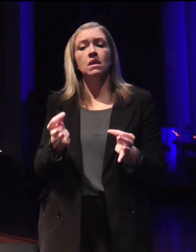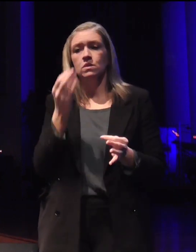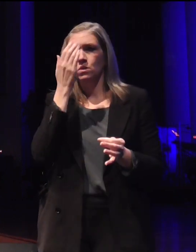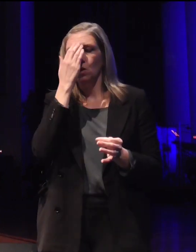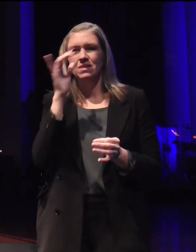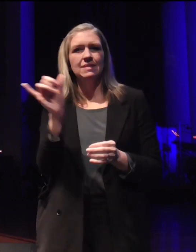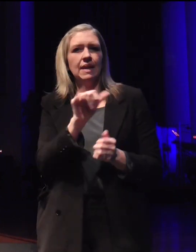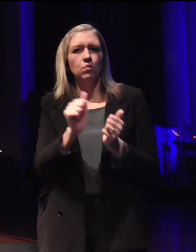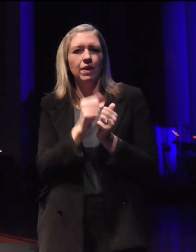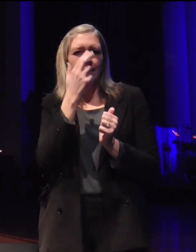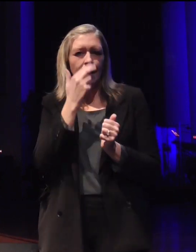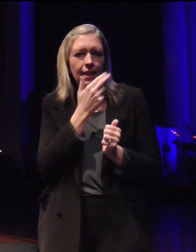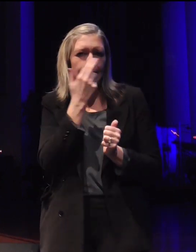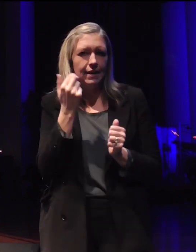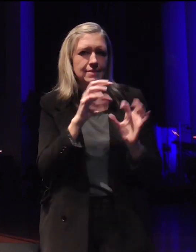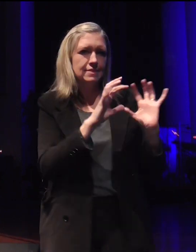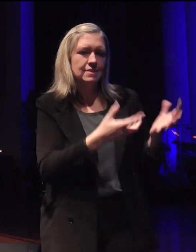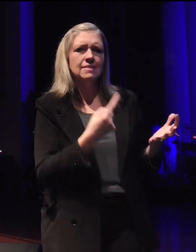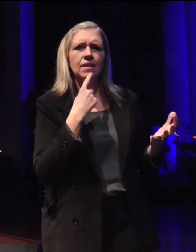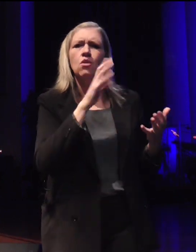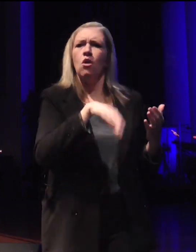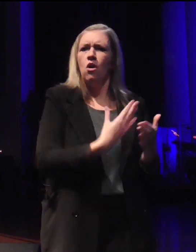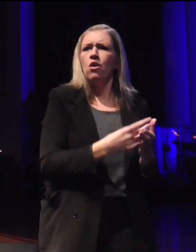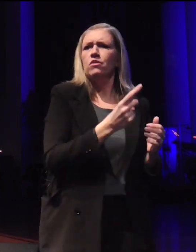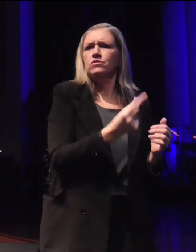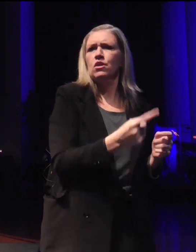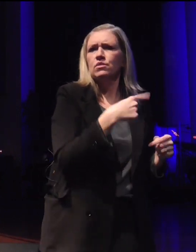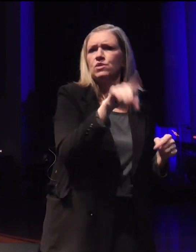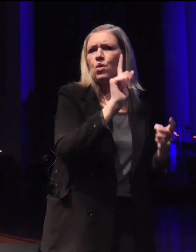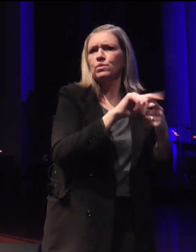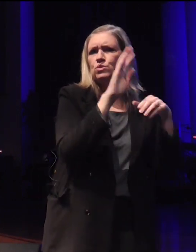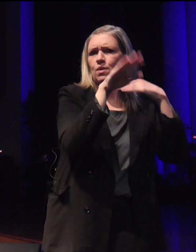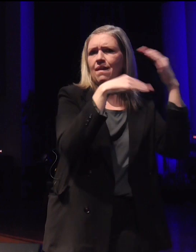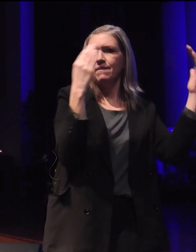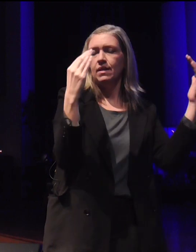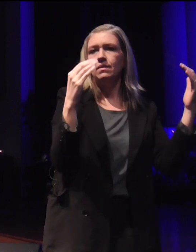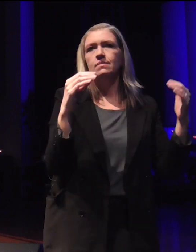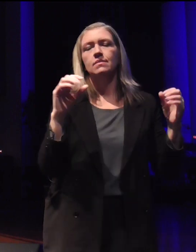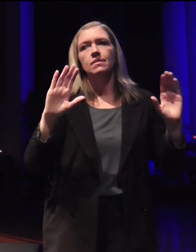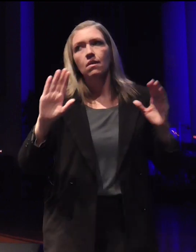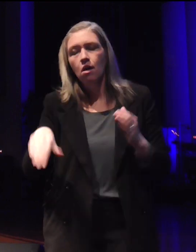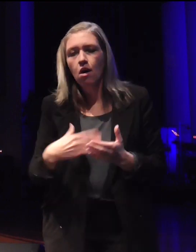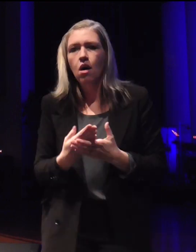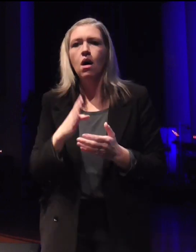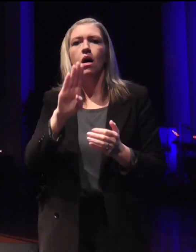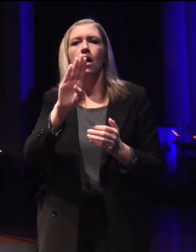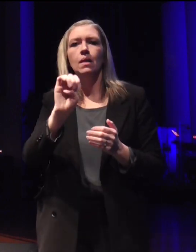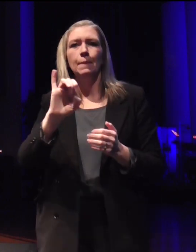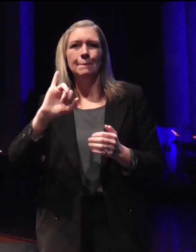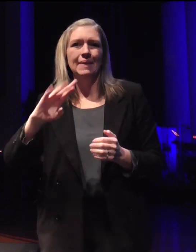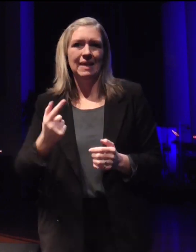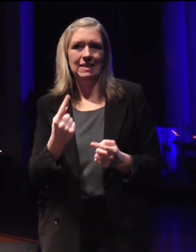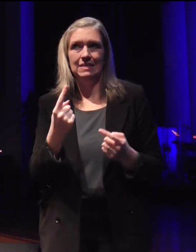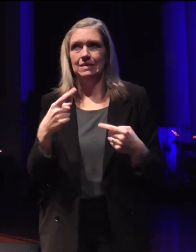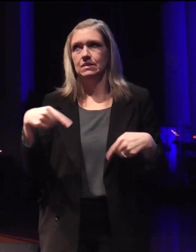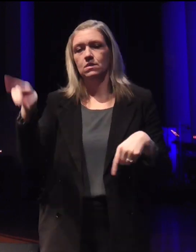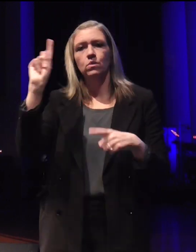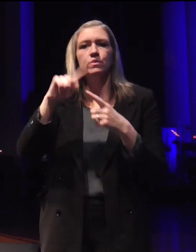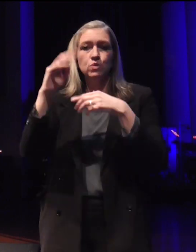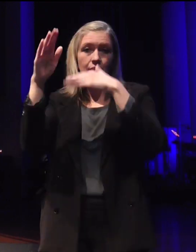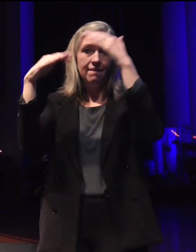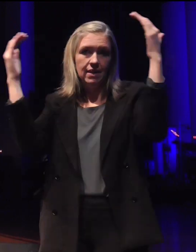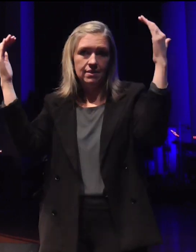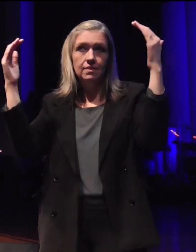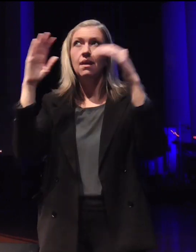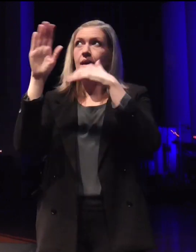the Catholics proclaimed all dogs go to heaven, all beings go to heaven. Because heaven is the true